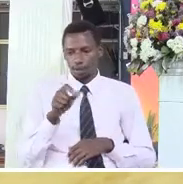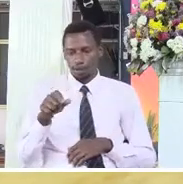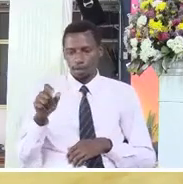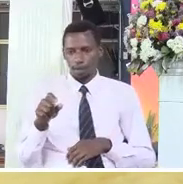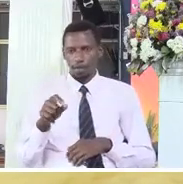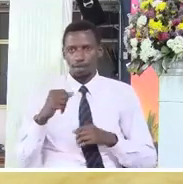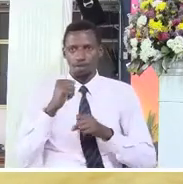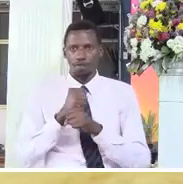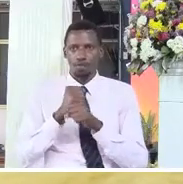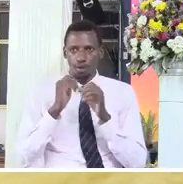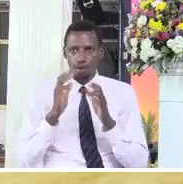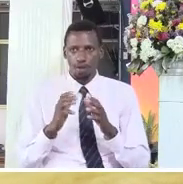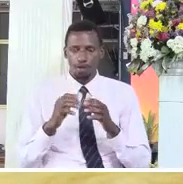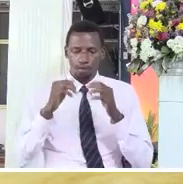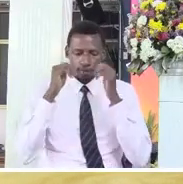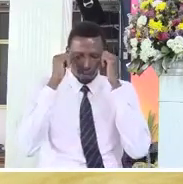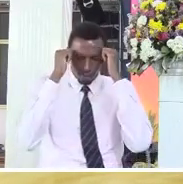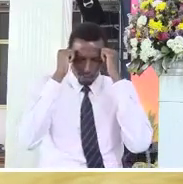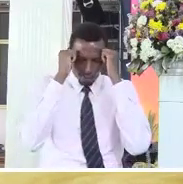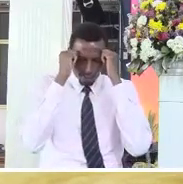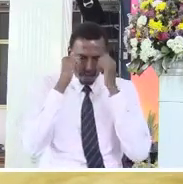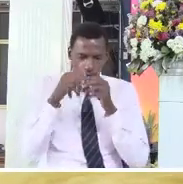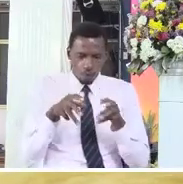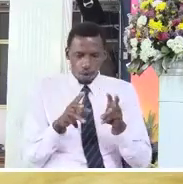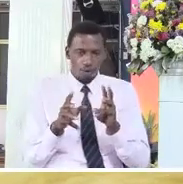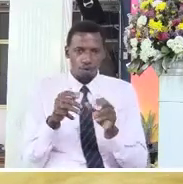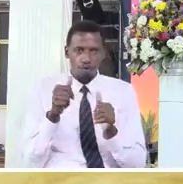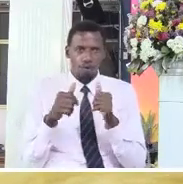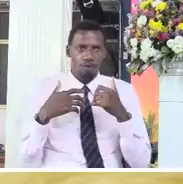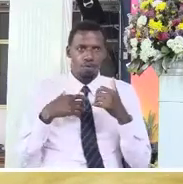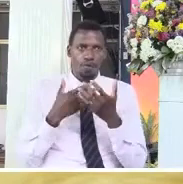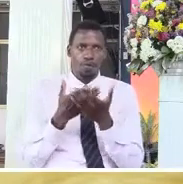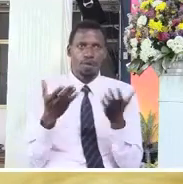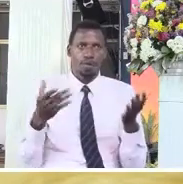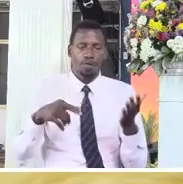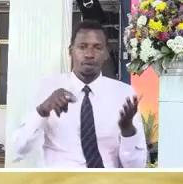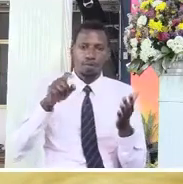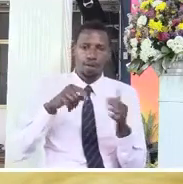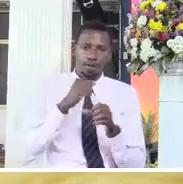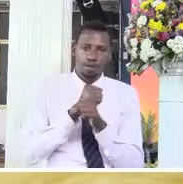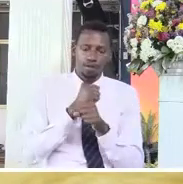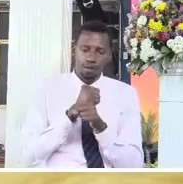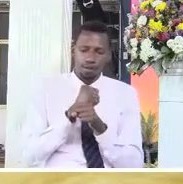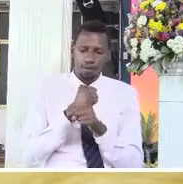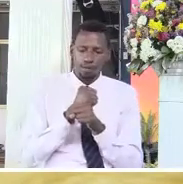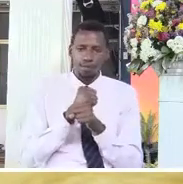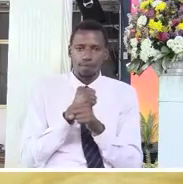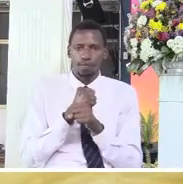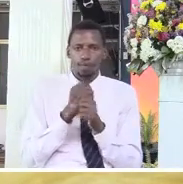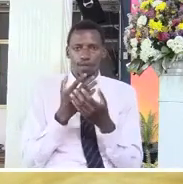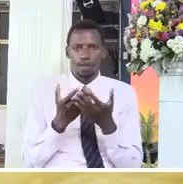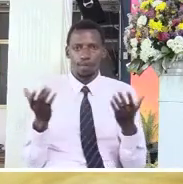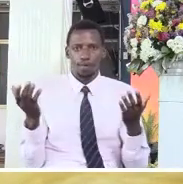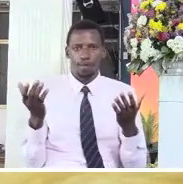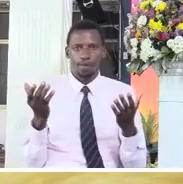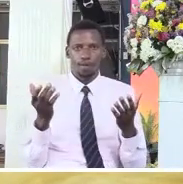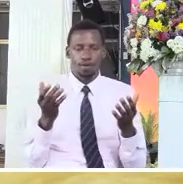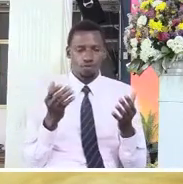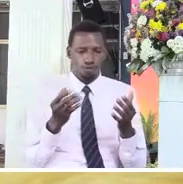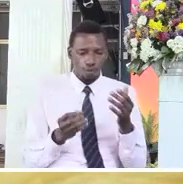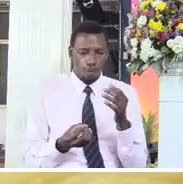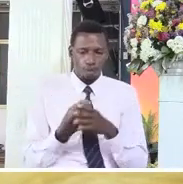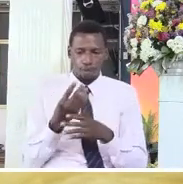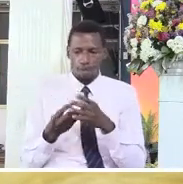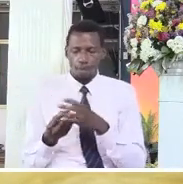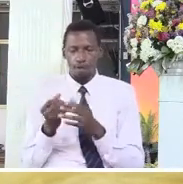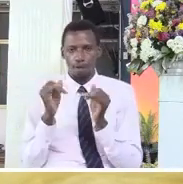devise methods to reach the people where they are. We must do something out of the common course, devising new tricks.